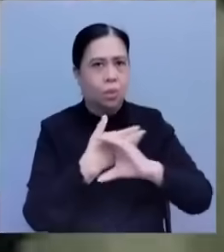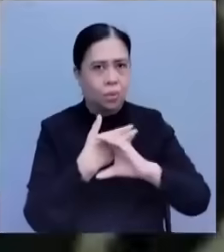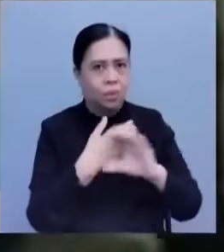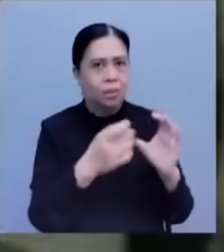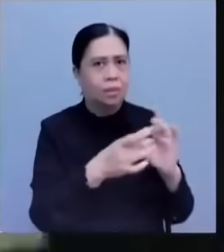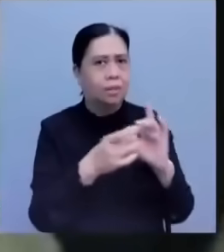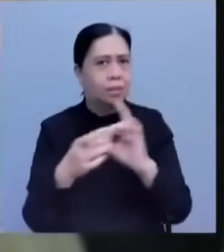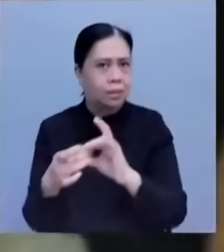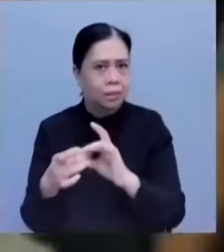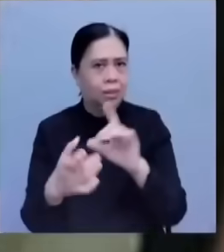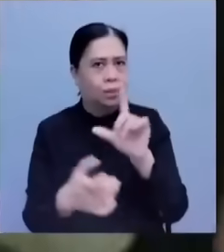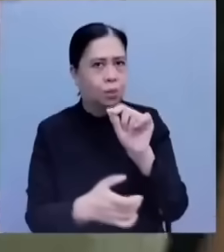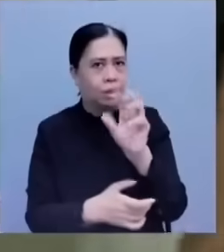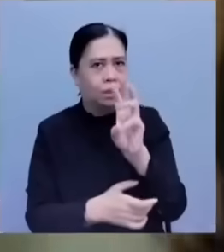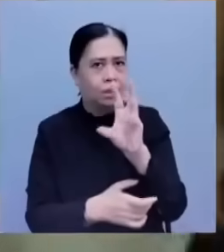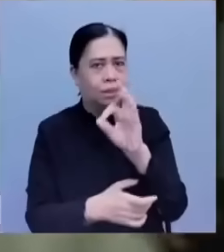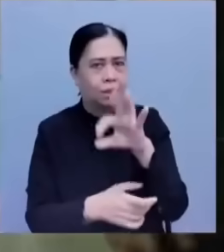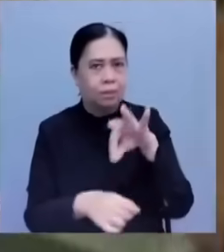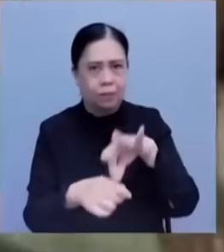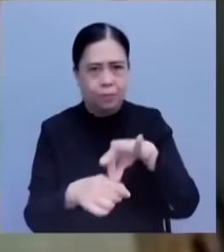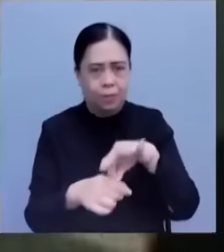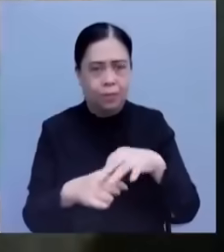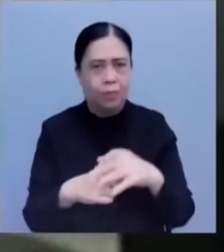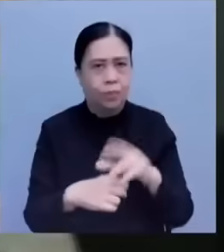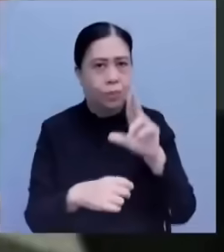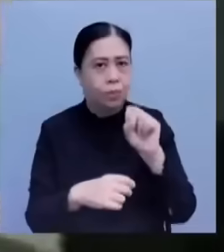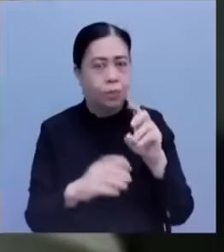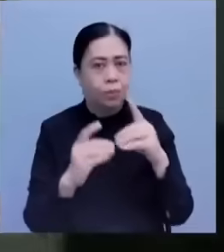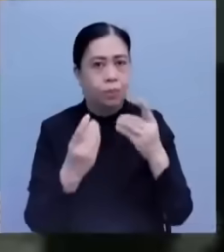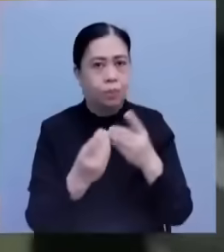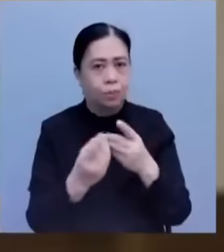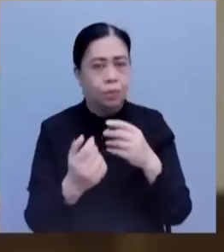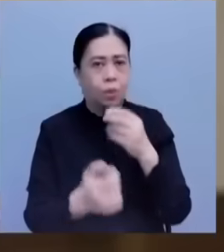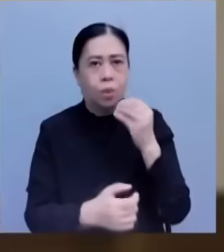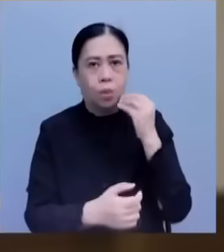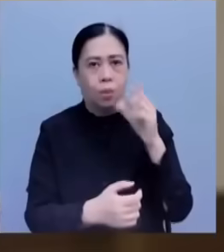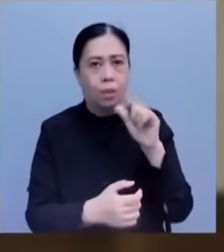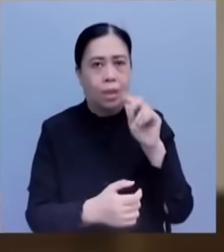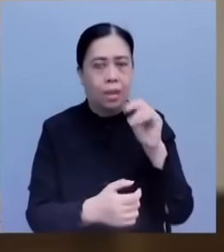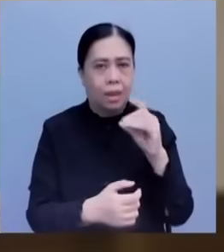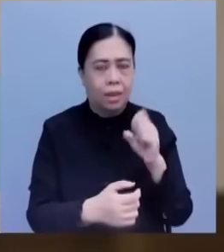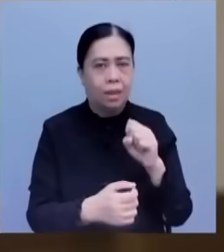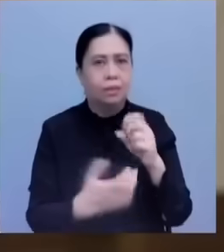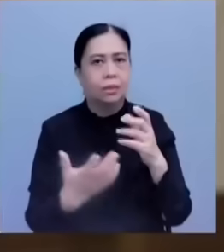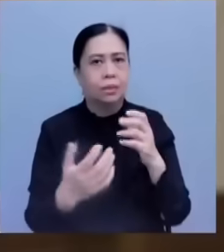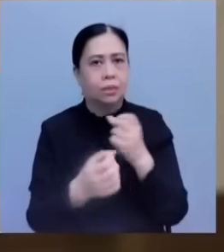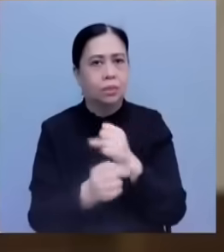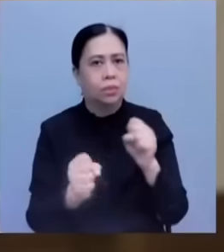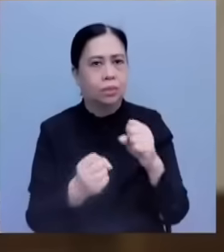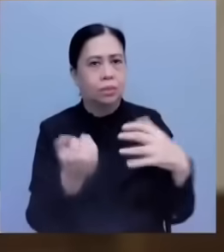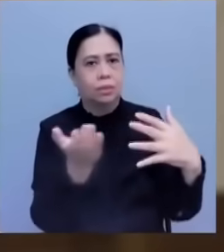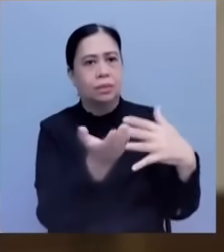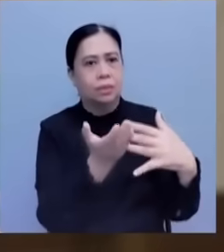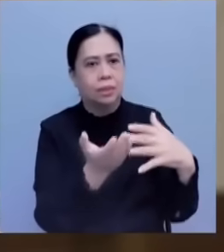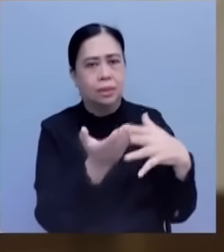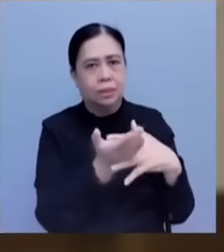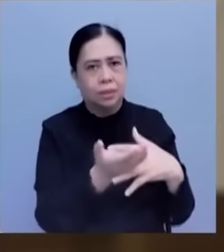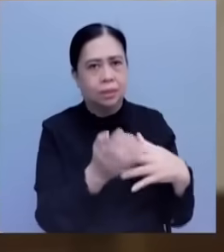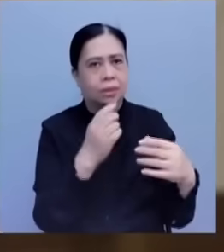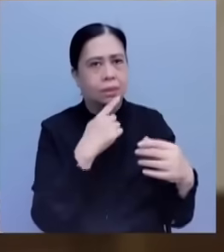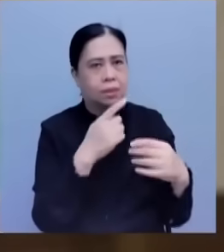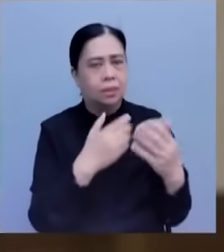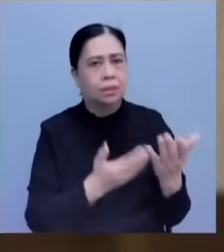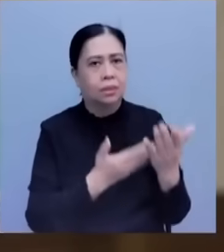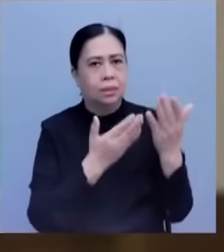to the 2016 polls. The U.S. Department of Homeland Security reportedly filed a case against Bautista at a court in Florida